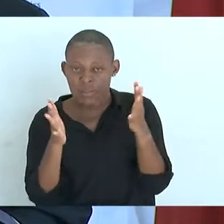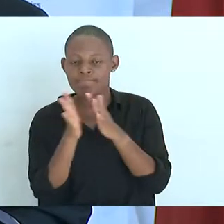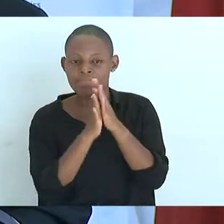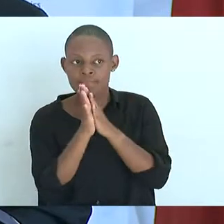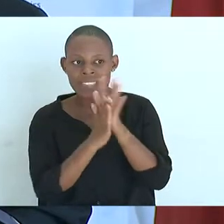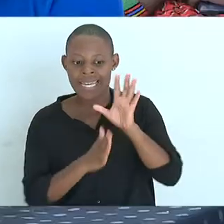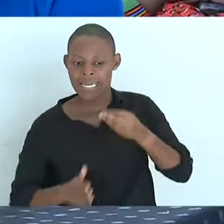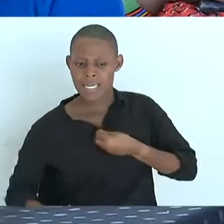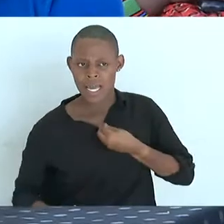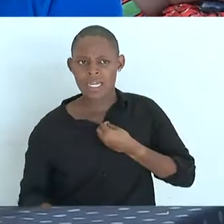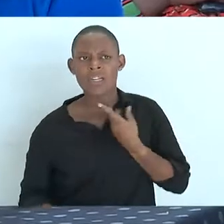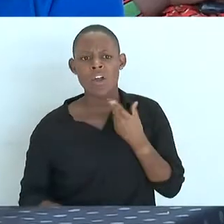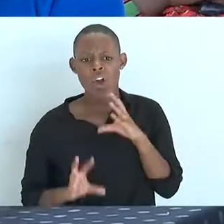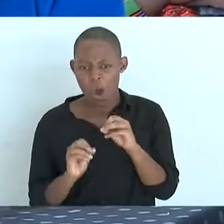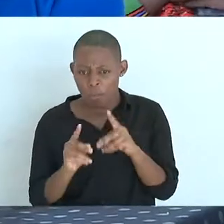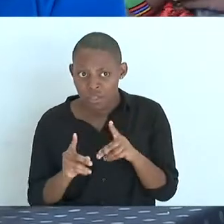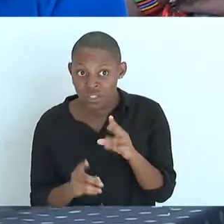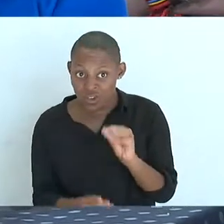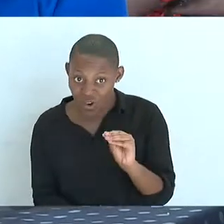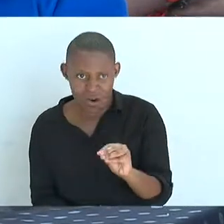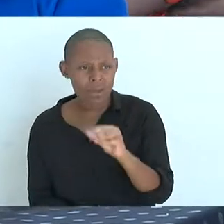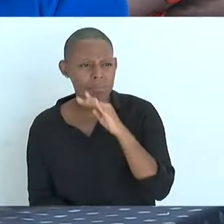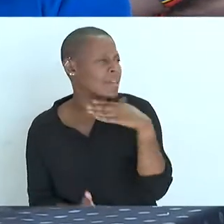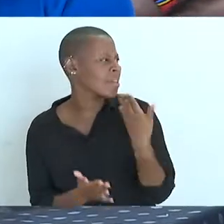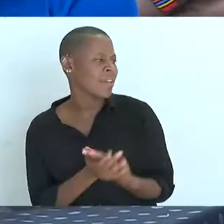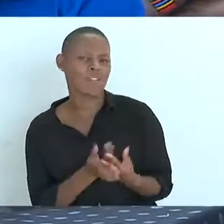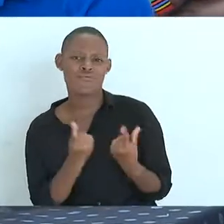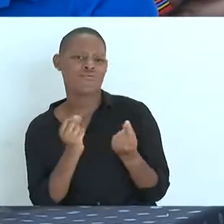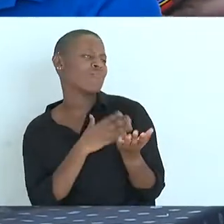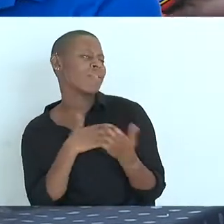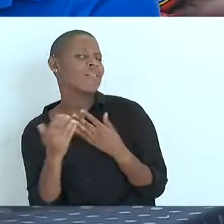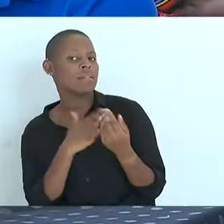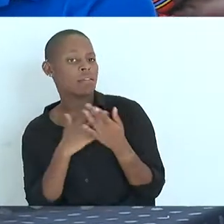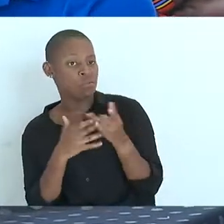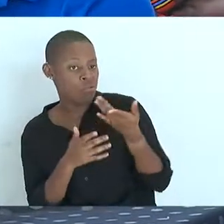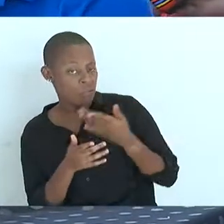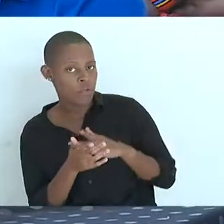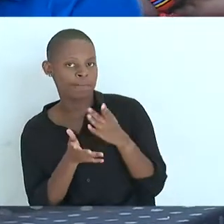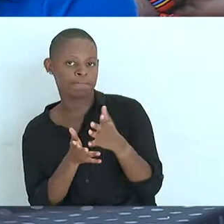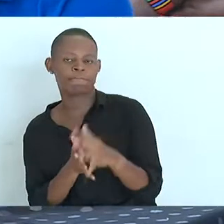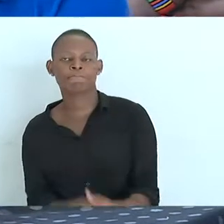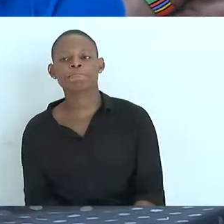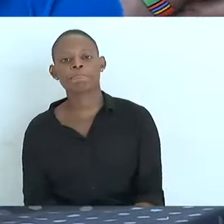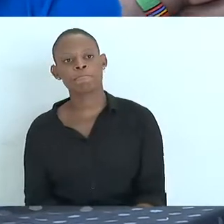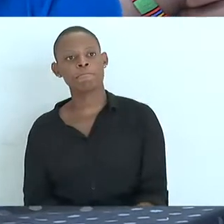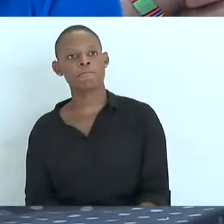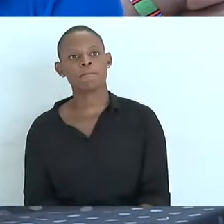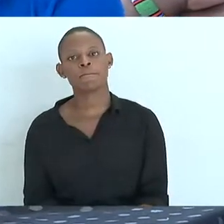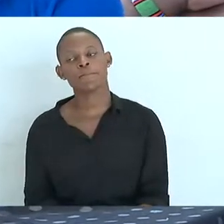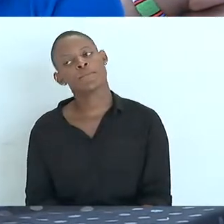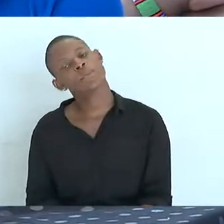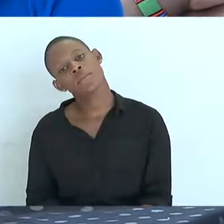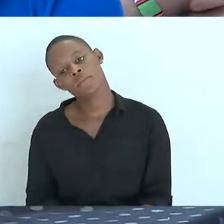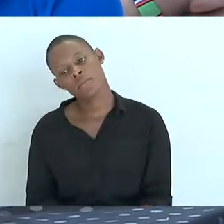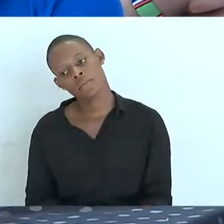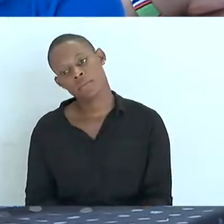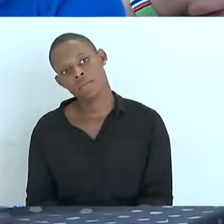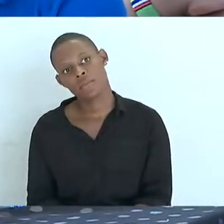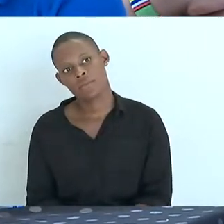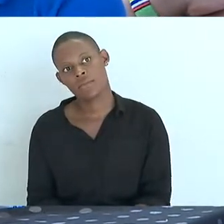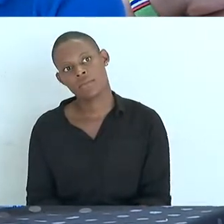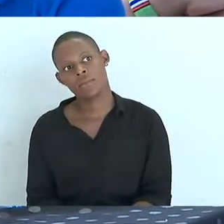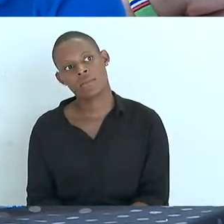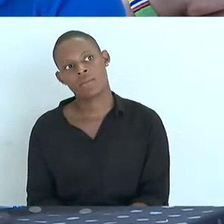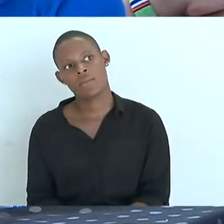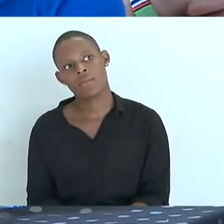the opportunities are there. But we're also saying, and I think the purpose of this is